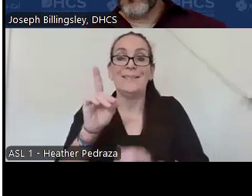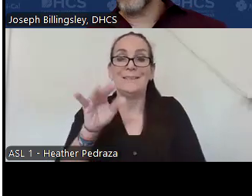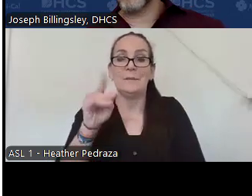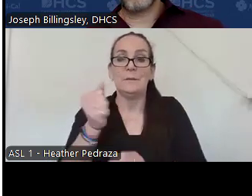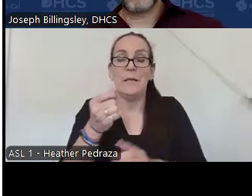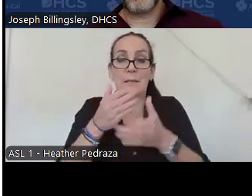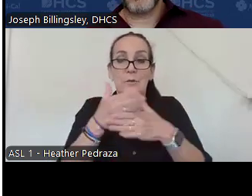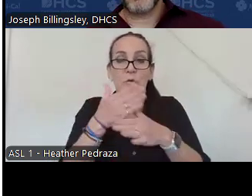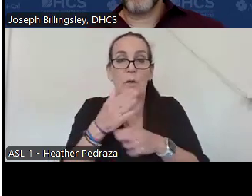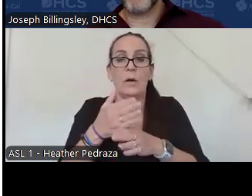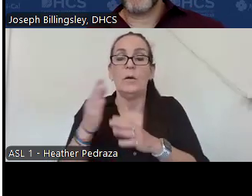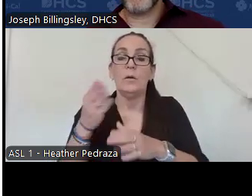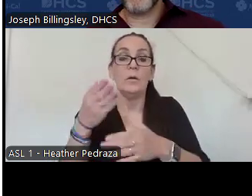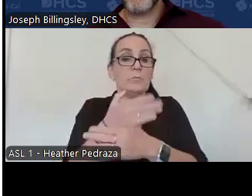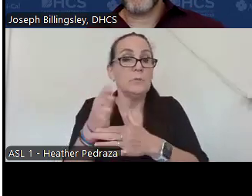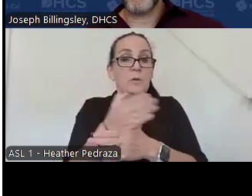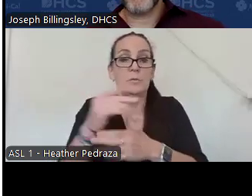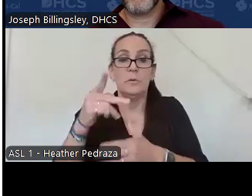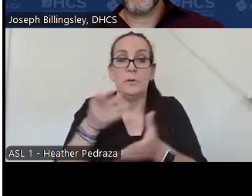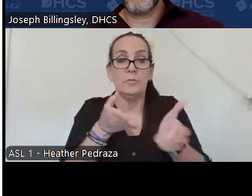One more.